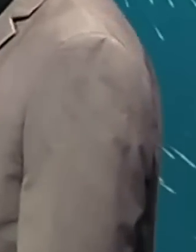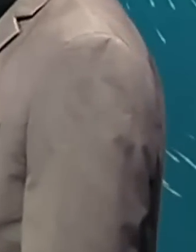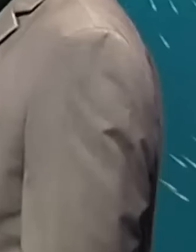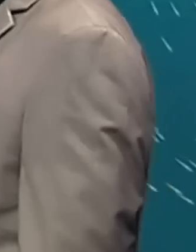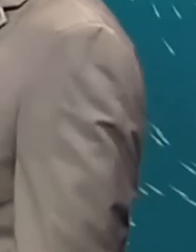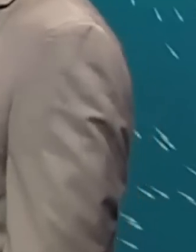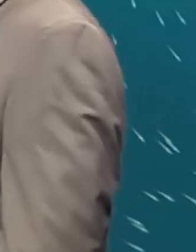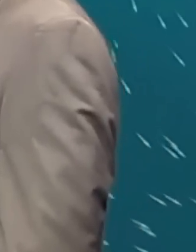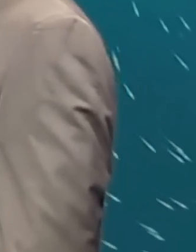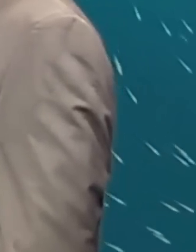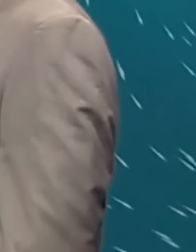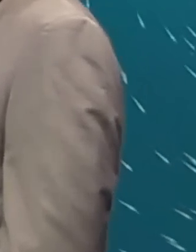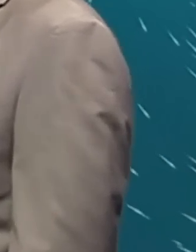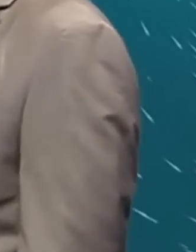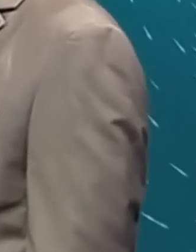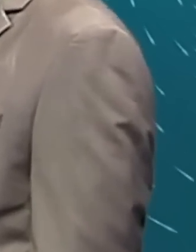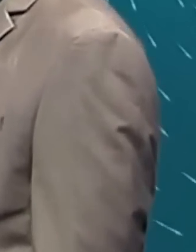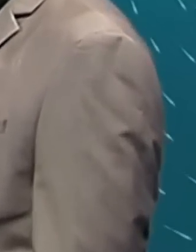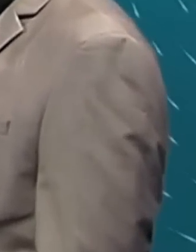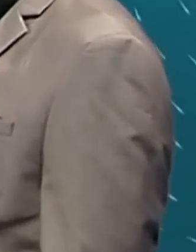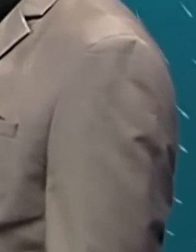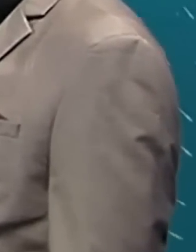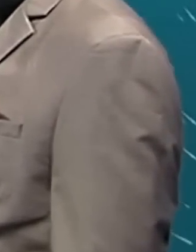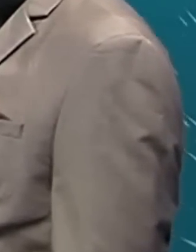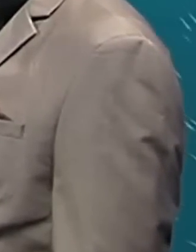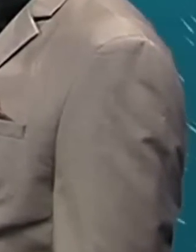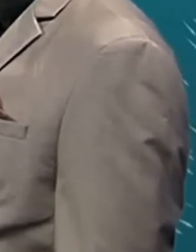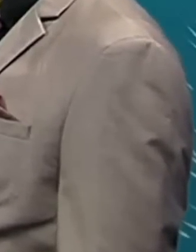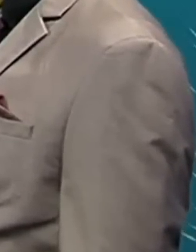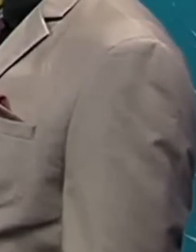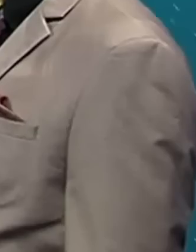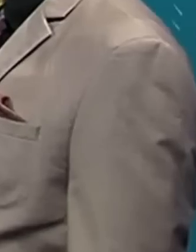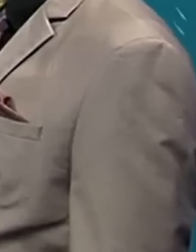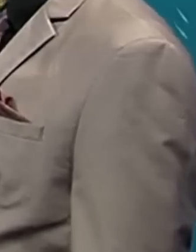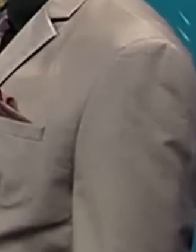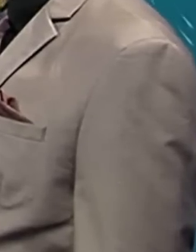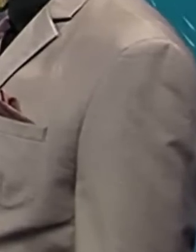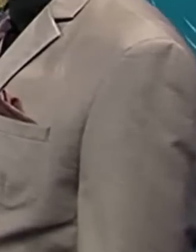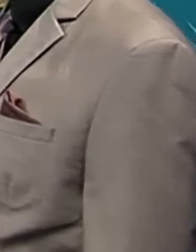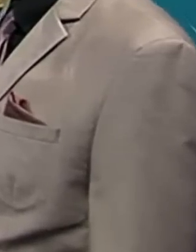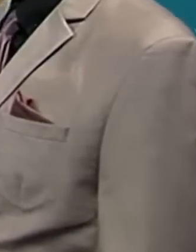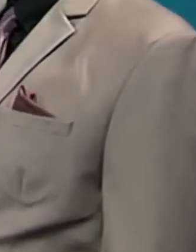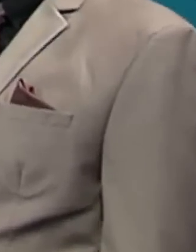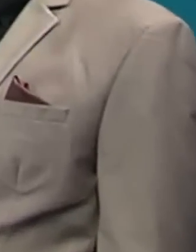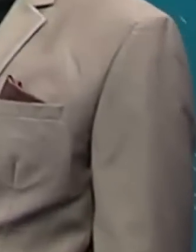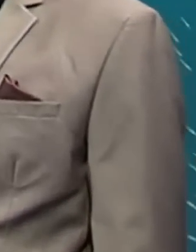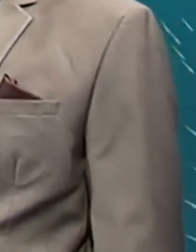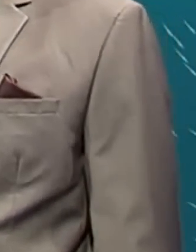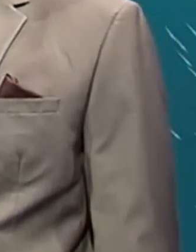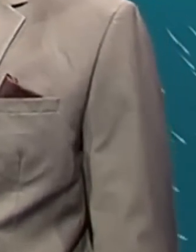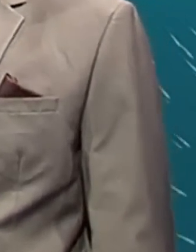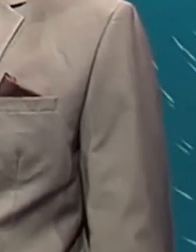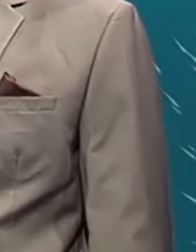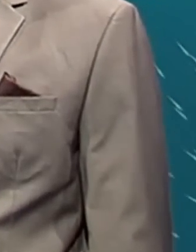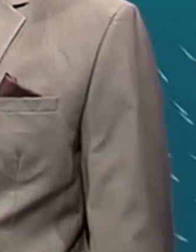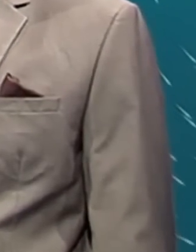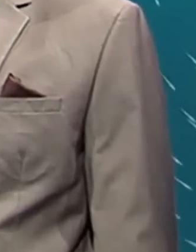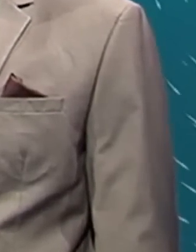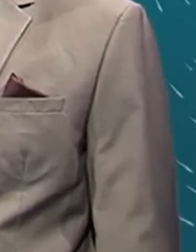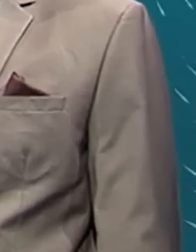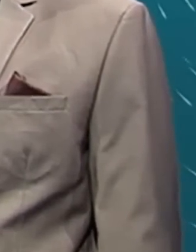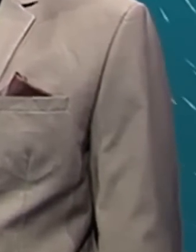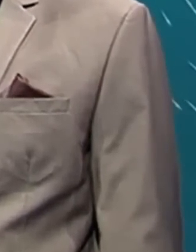phišo e ntši ka dikarolong tša ka Northwest ka Kapa Leboa go tsena belo ka province ka Freistata go fihla belo ka dikarolong tša ka Kapa Bohlabela magašo ga re le ka dikarolong tša re aparang